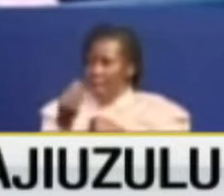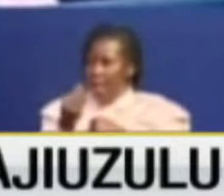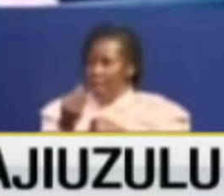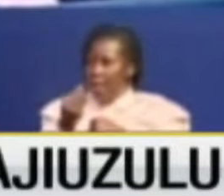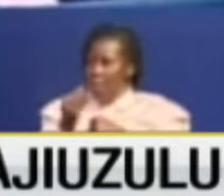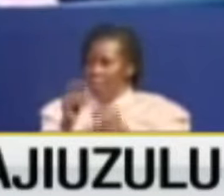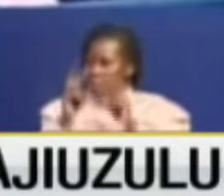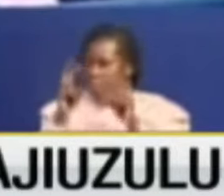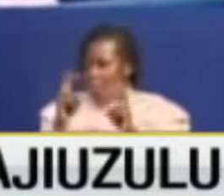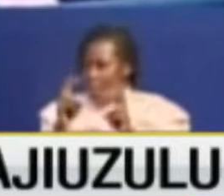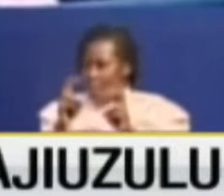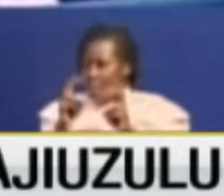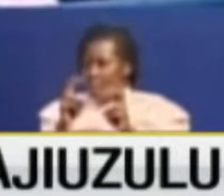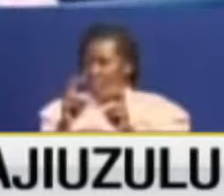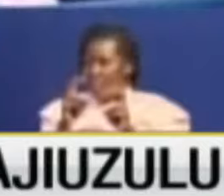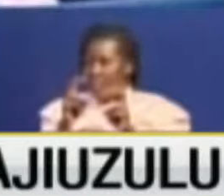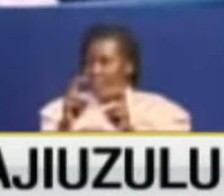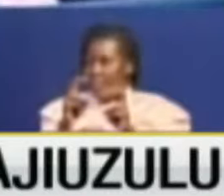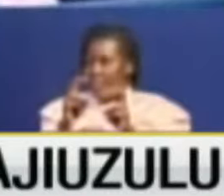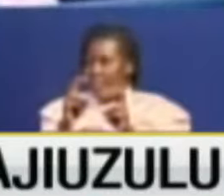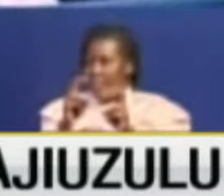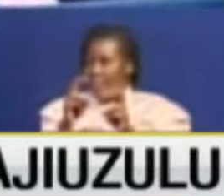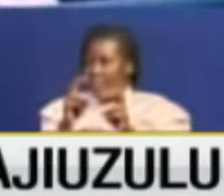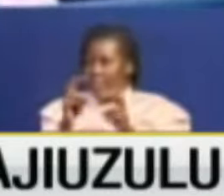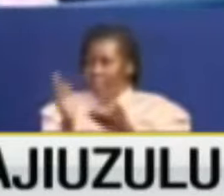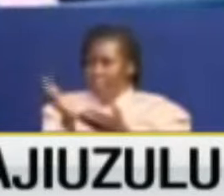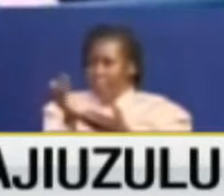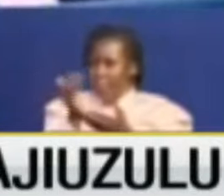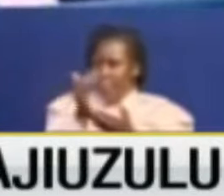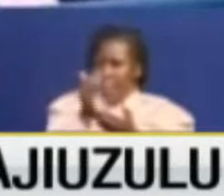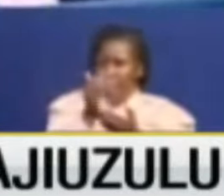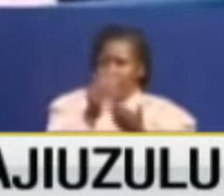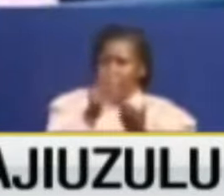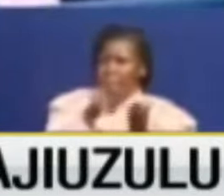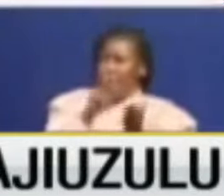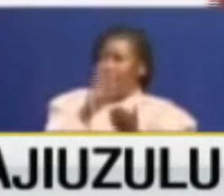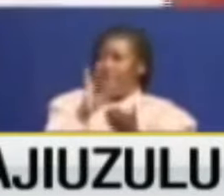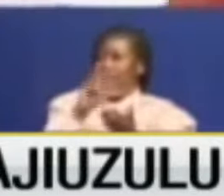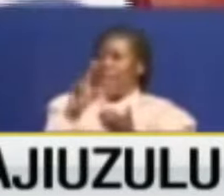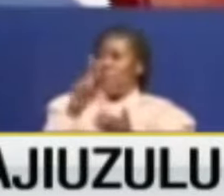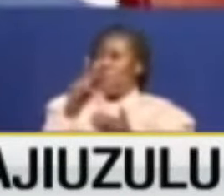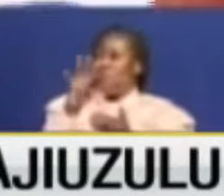quote unquote, had been raised through pay bill number